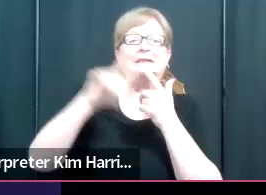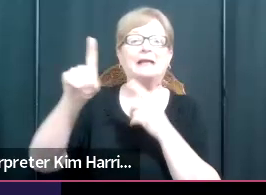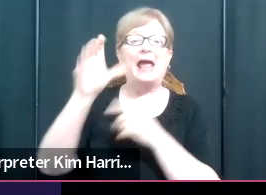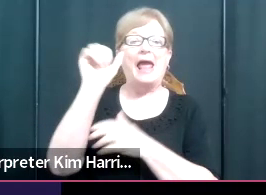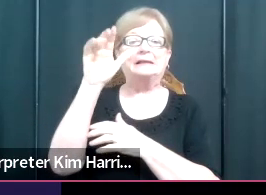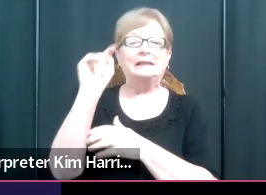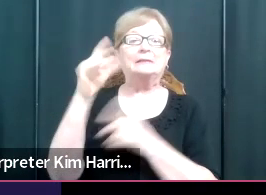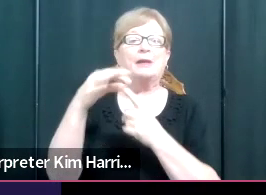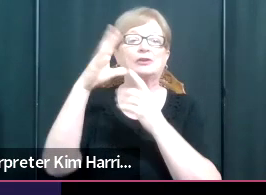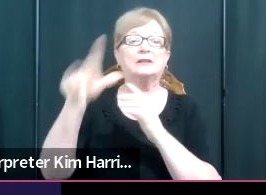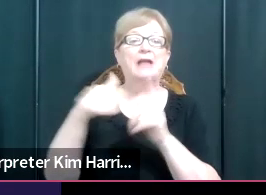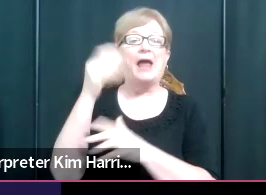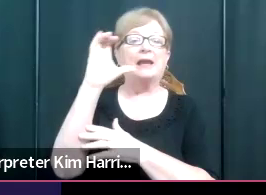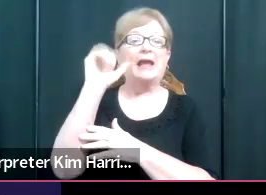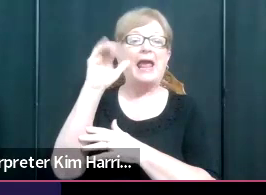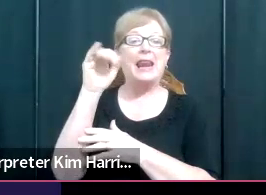Specialist.